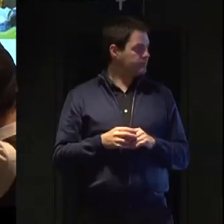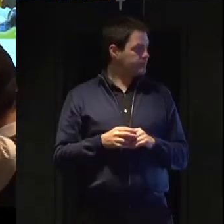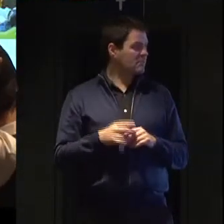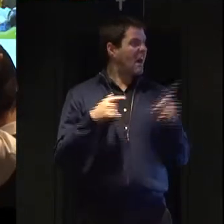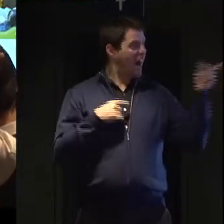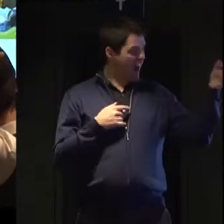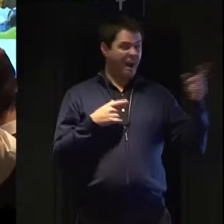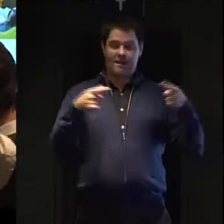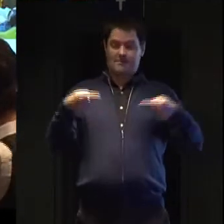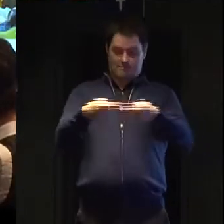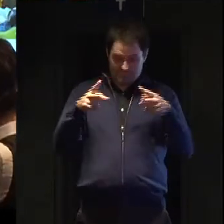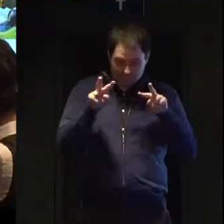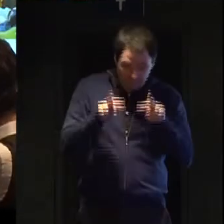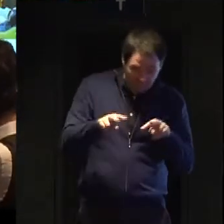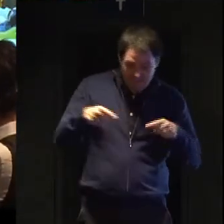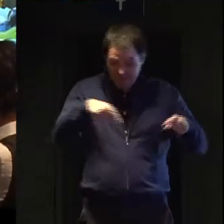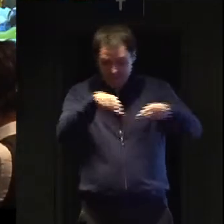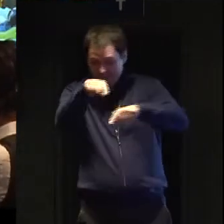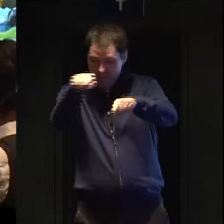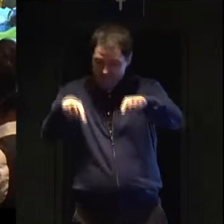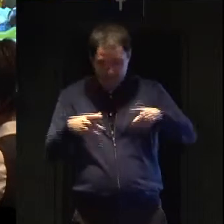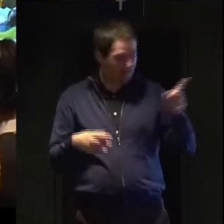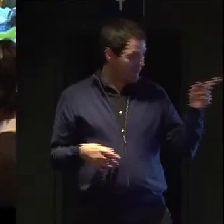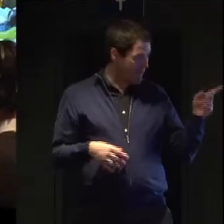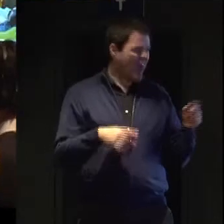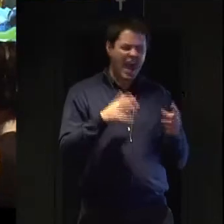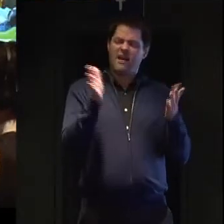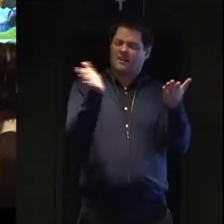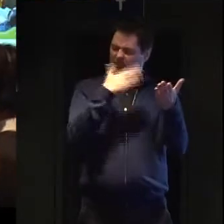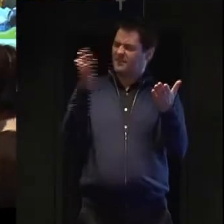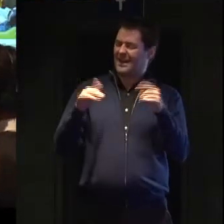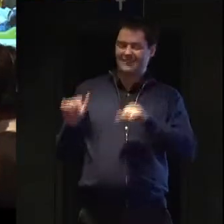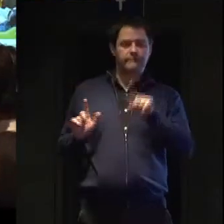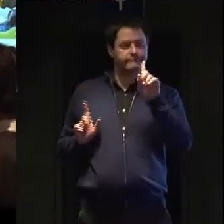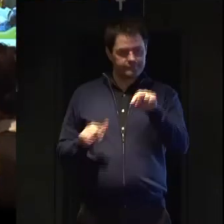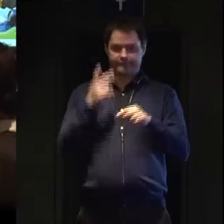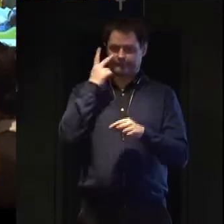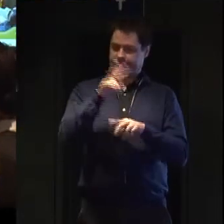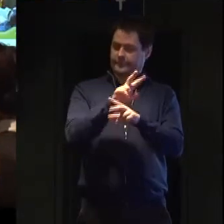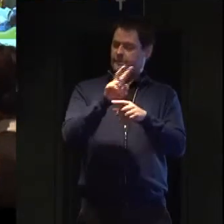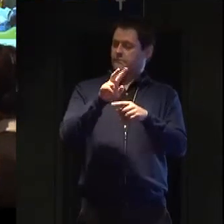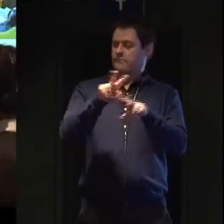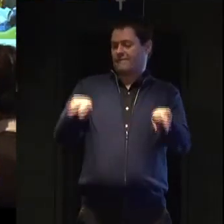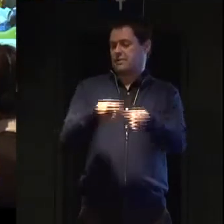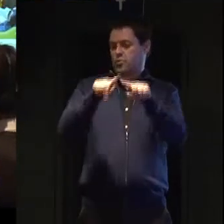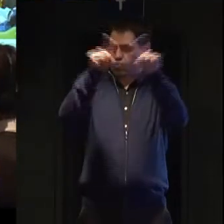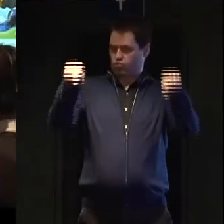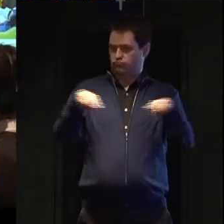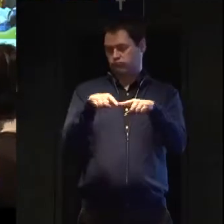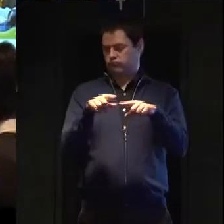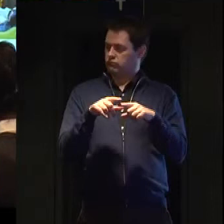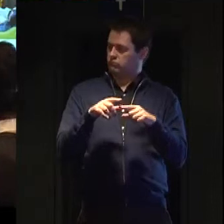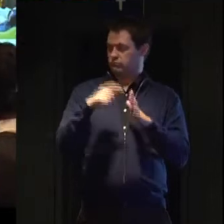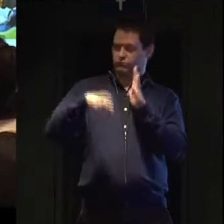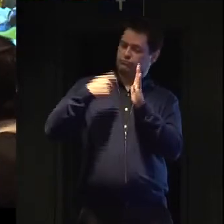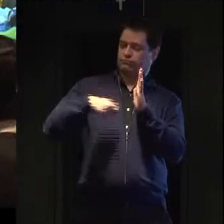at the match, and through the book there are various videos that you can see here where you can click on them to watch the